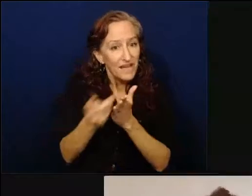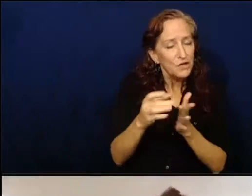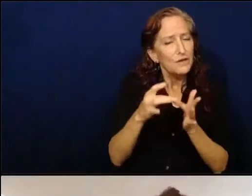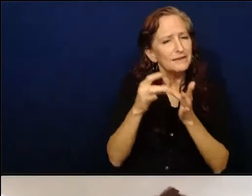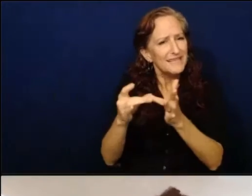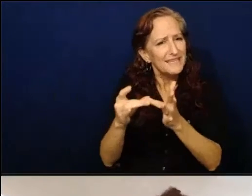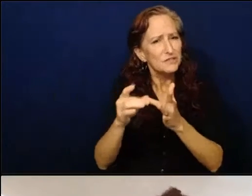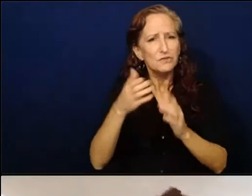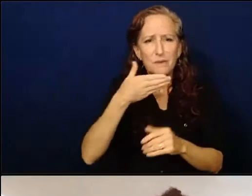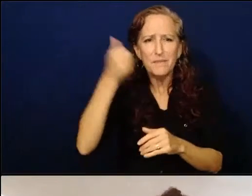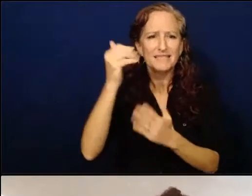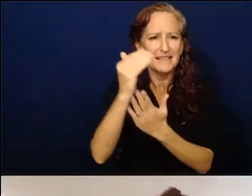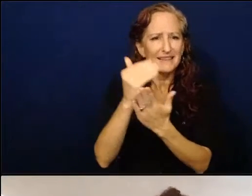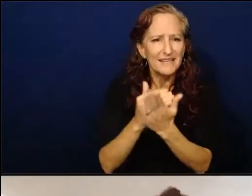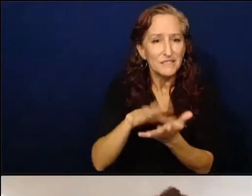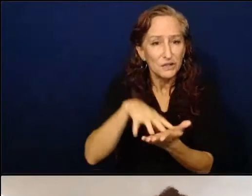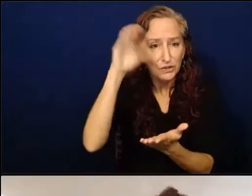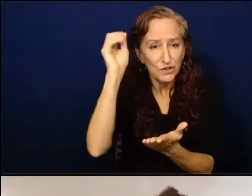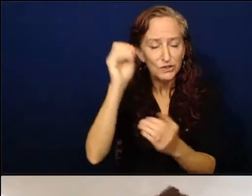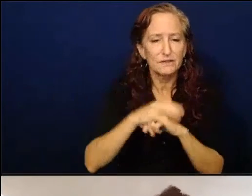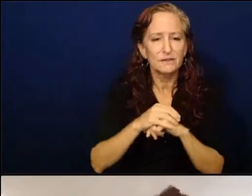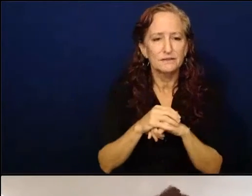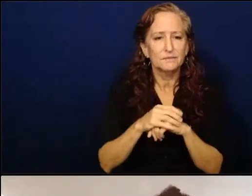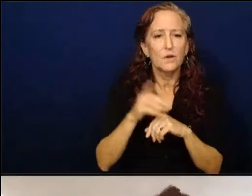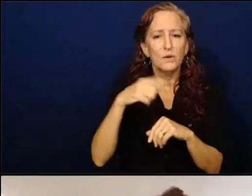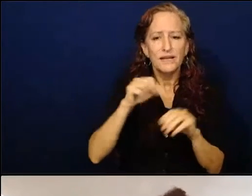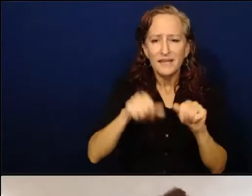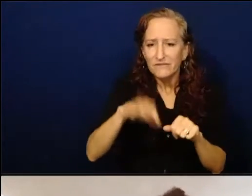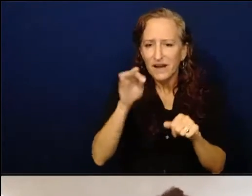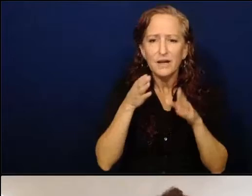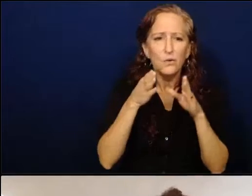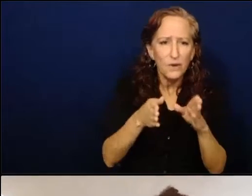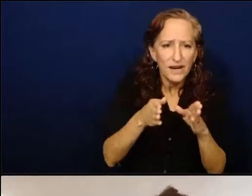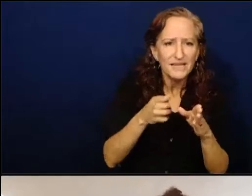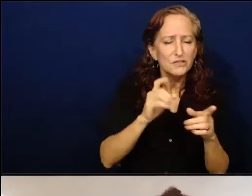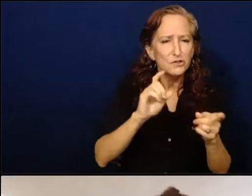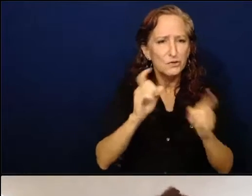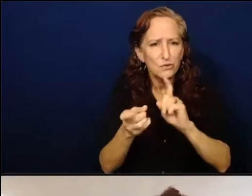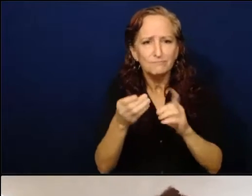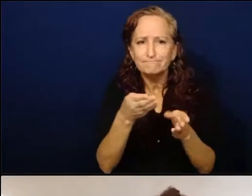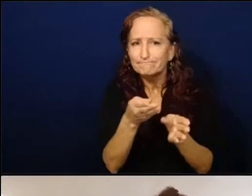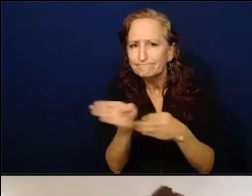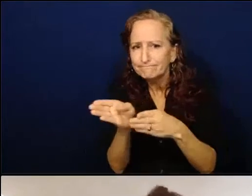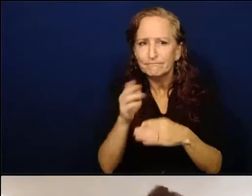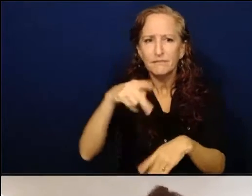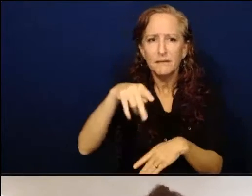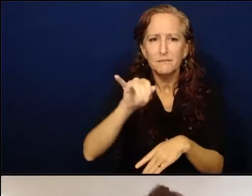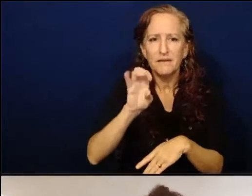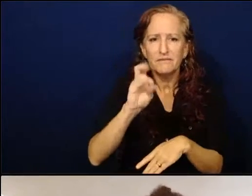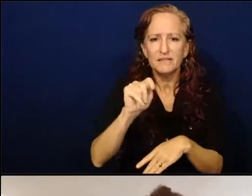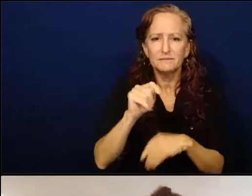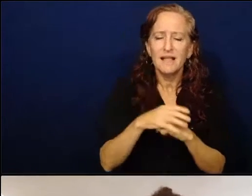for a company, and they can really bring forth new ideas and ways to pivot. And I want to talk to you a little bit about a moment of failure in your